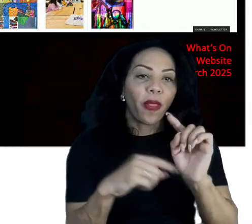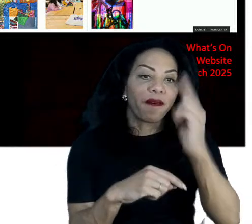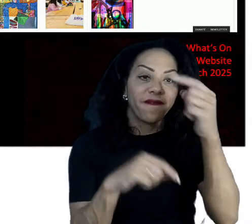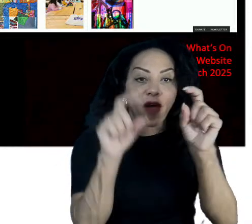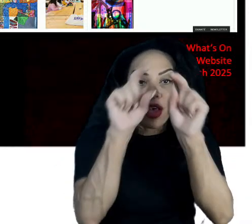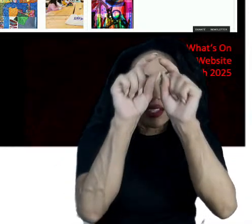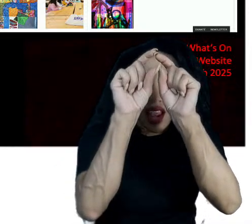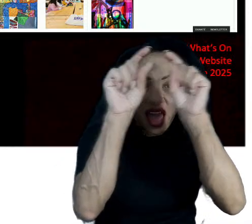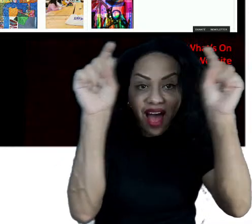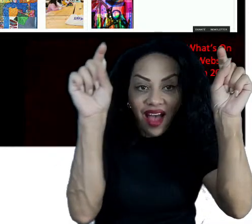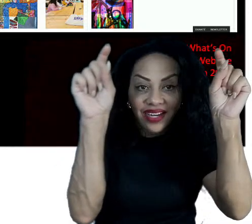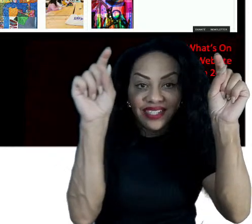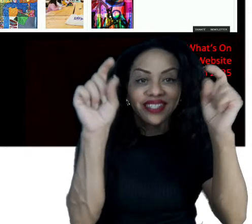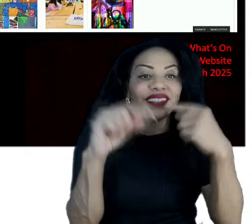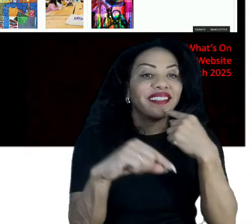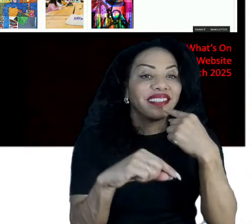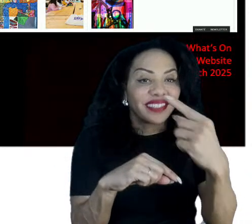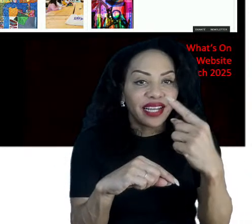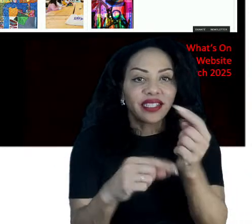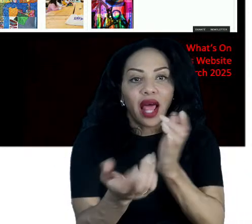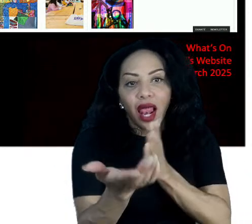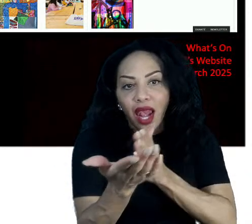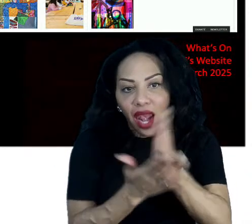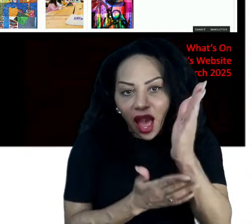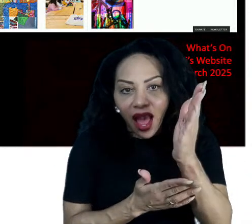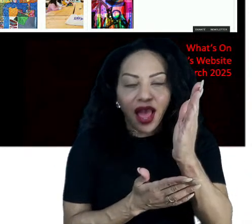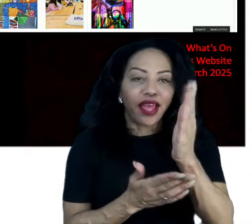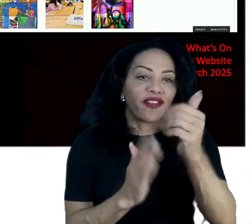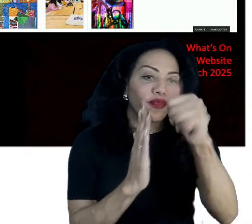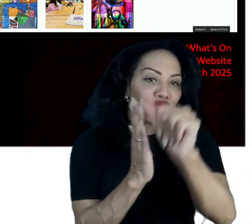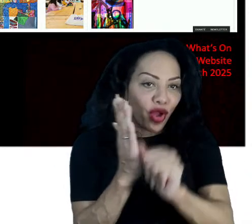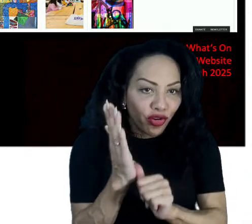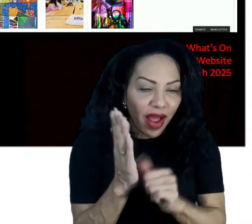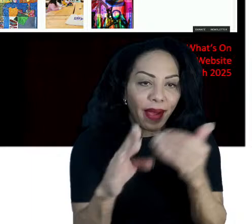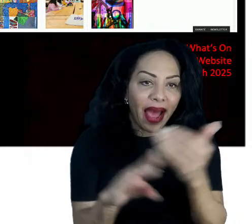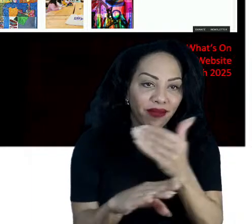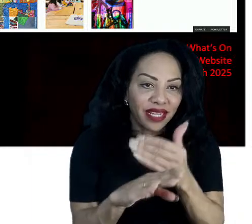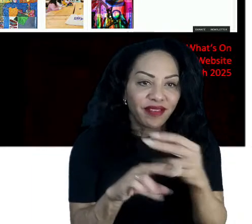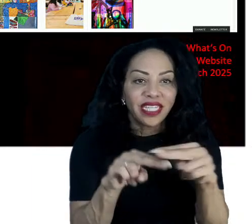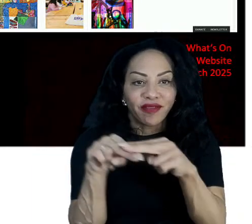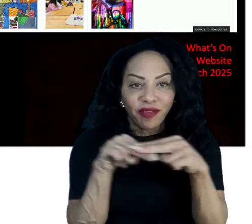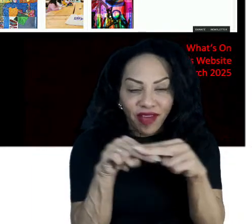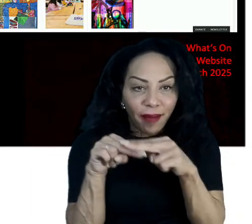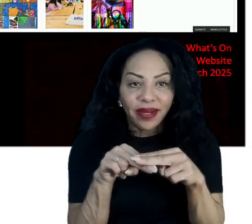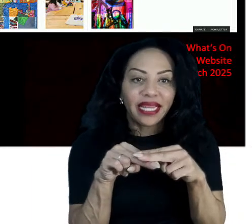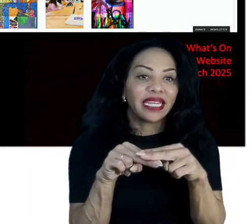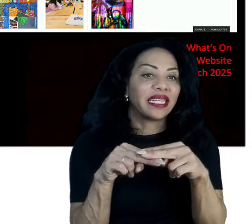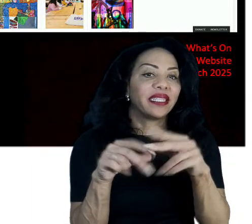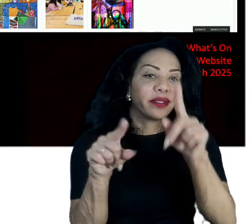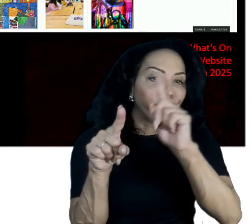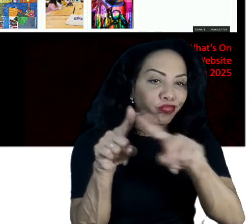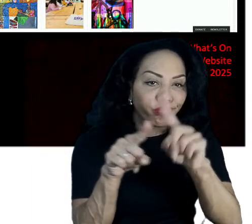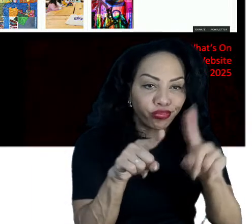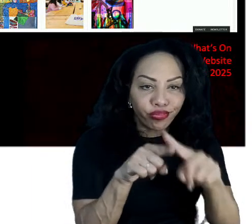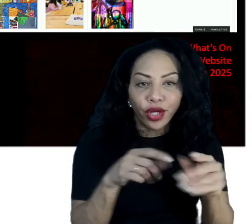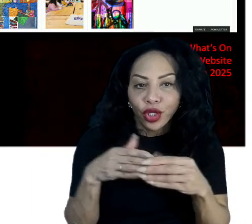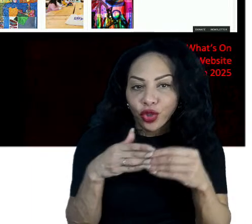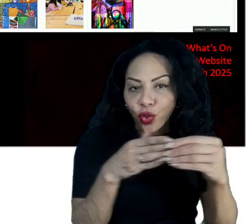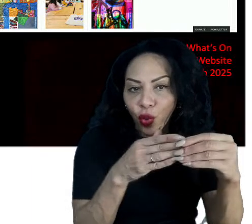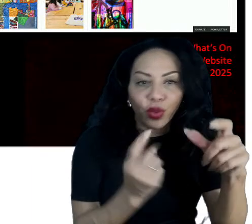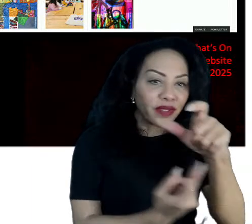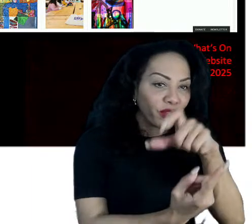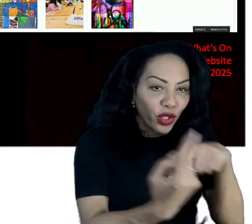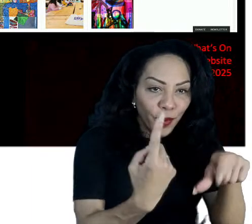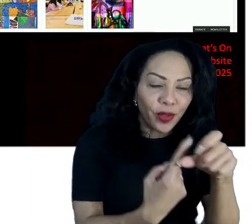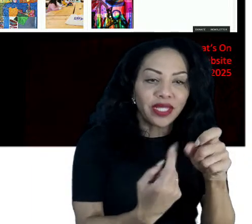talks, a live programme, it has activities for families, workshops, tours and communities. And